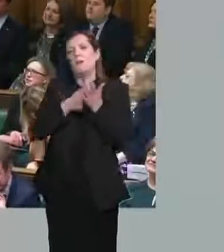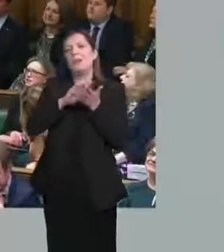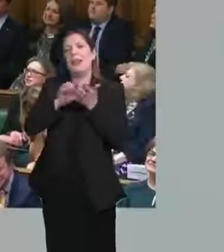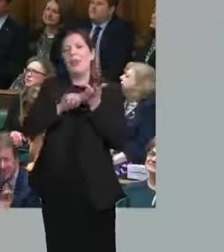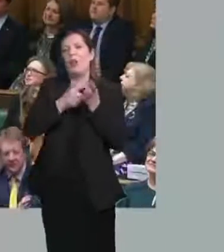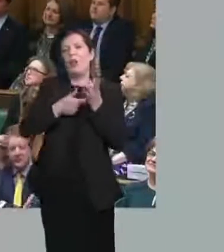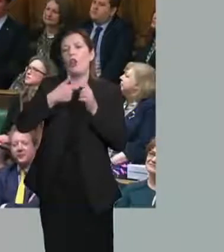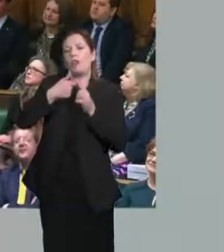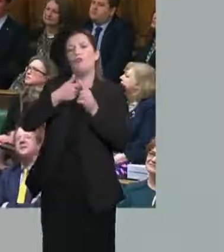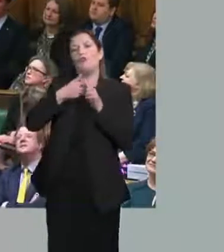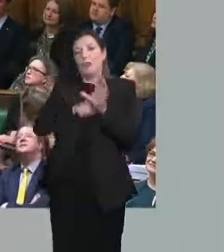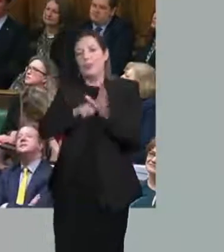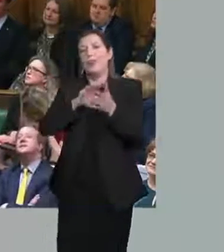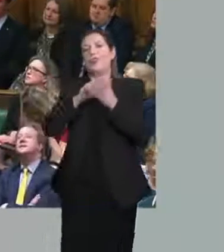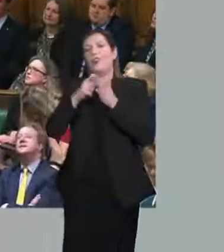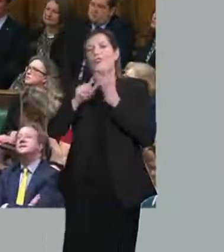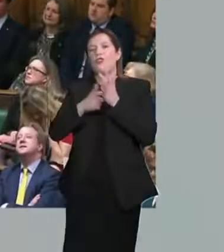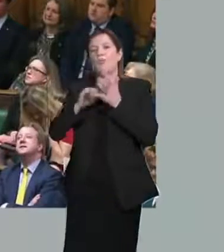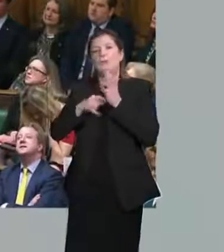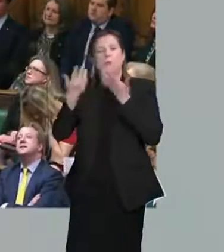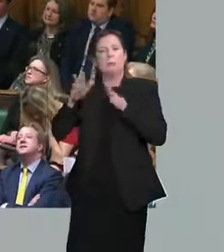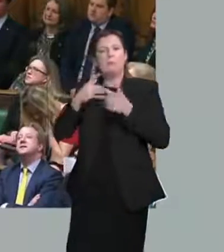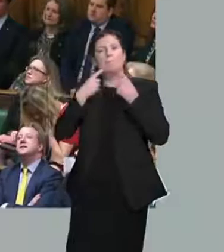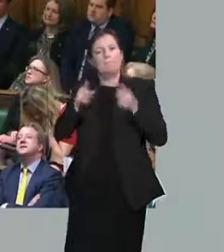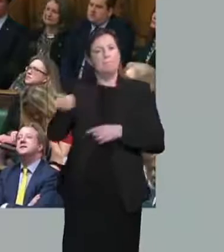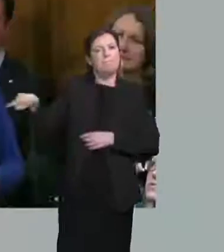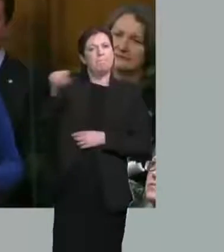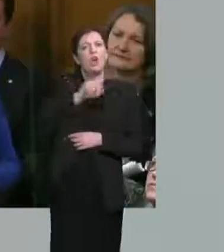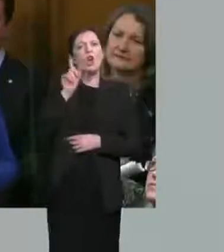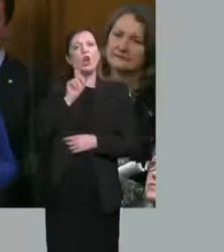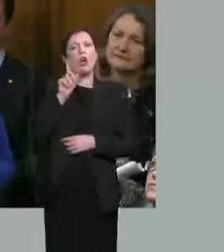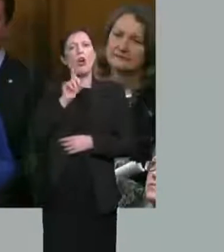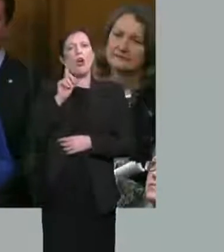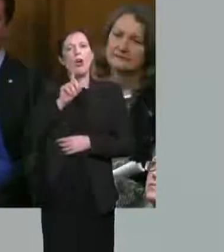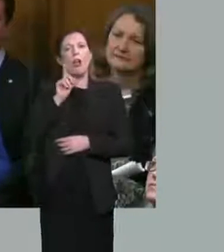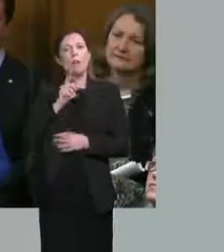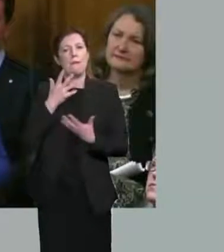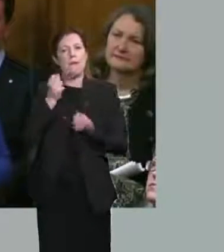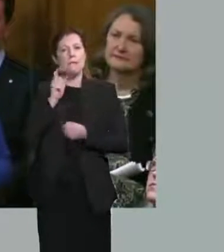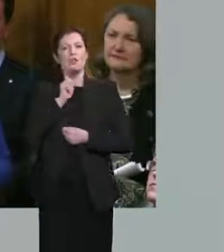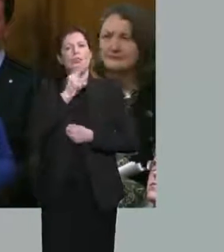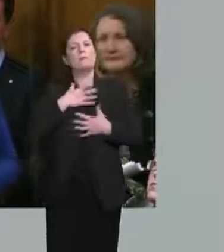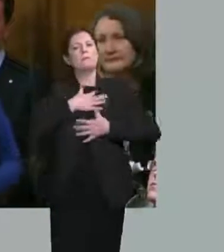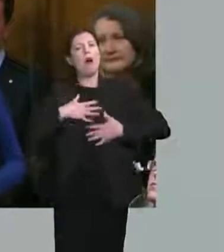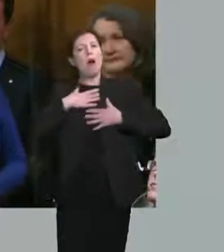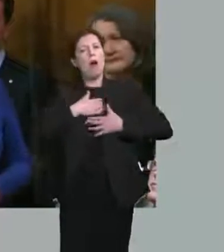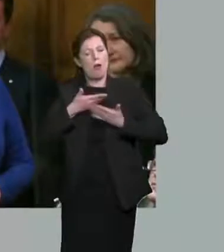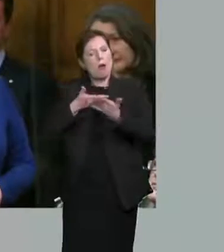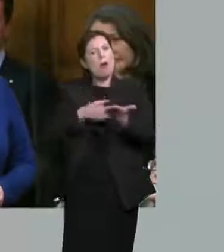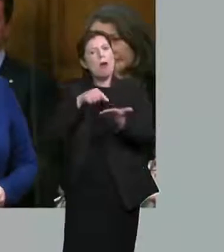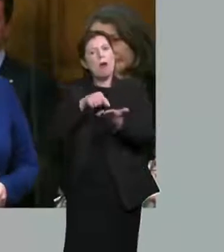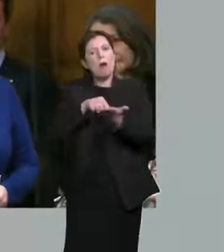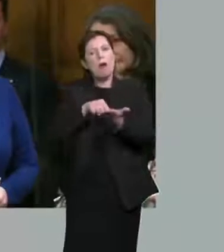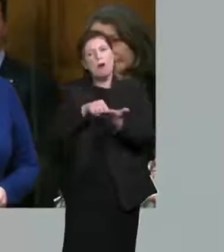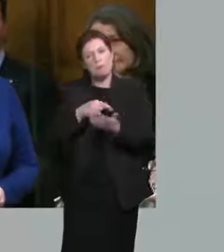highlights the need for more research into our young girls, why so many of them are presenting with gender distress. Will my right honourable friend agree